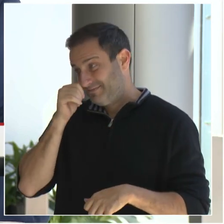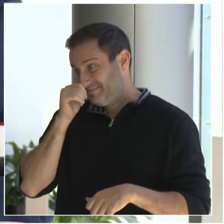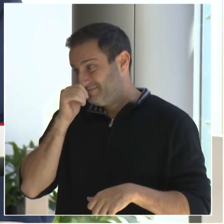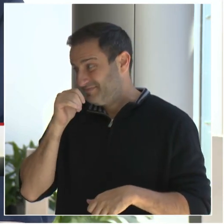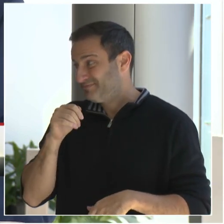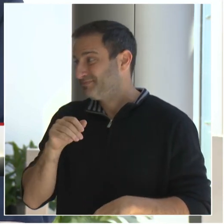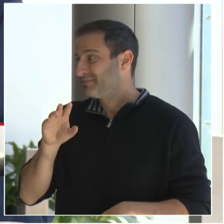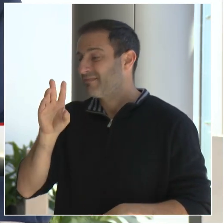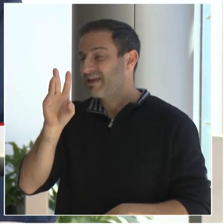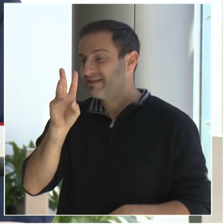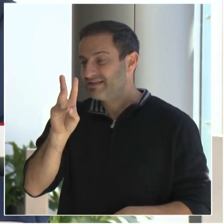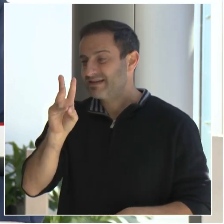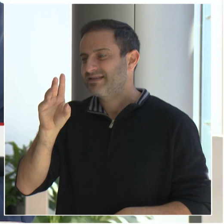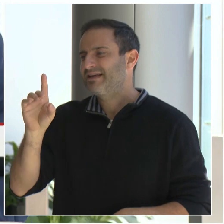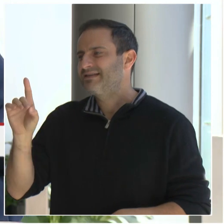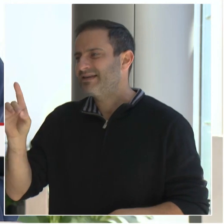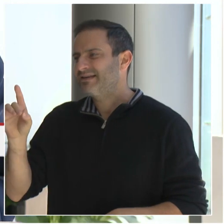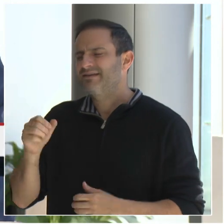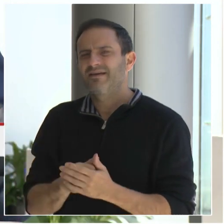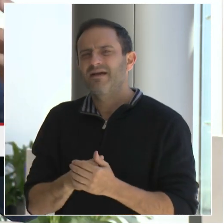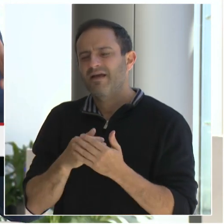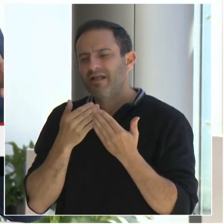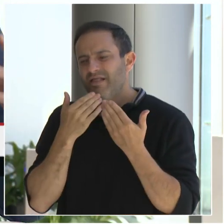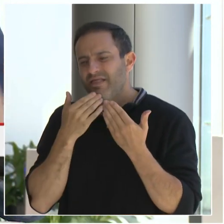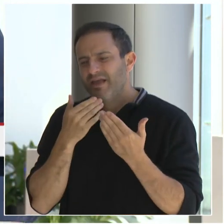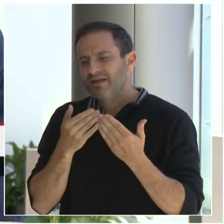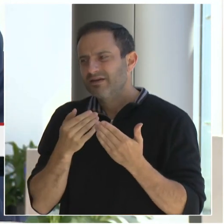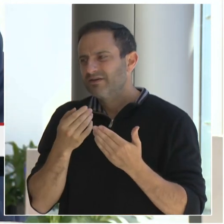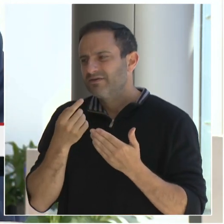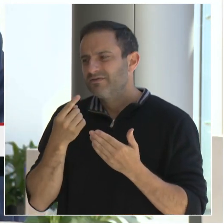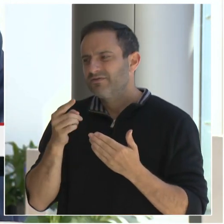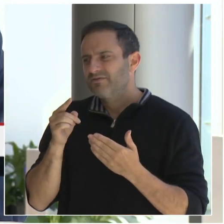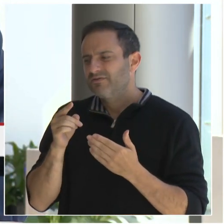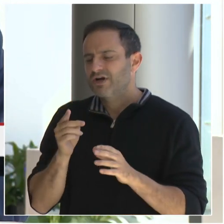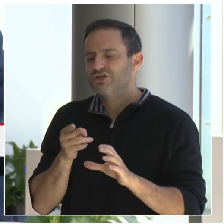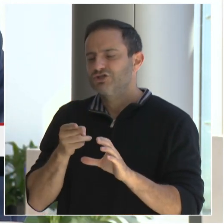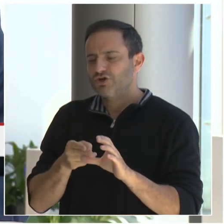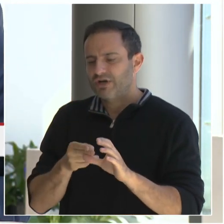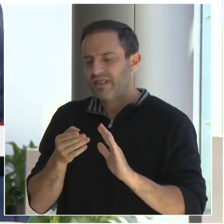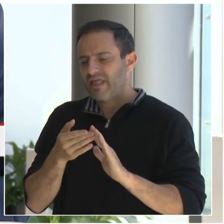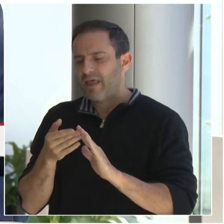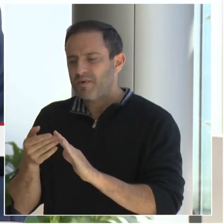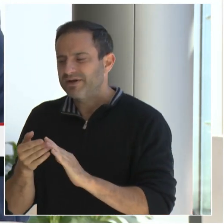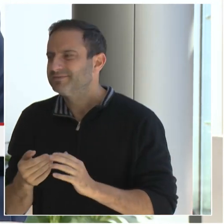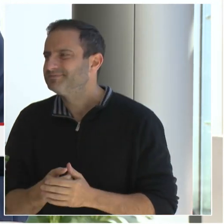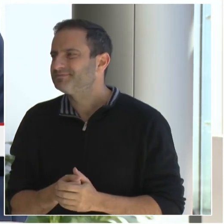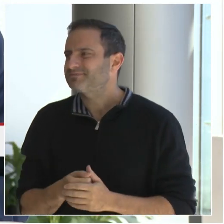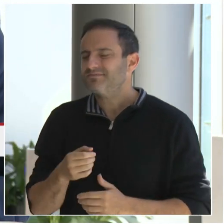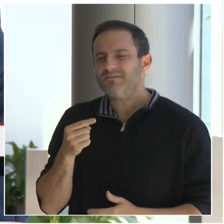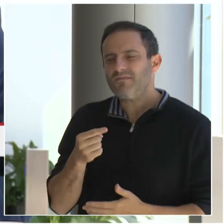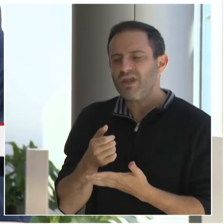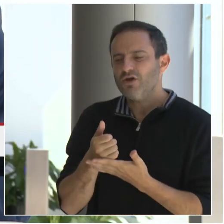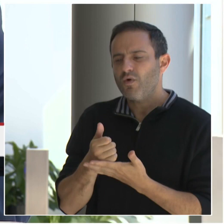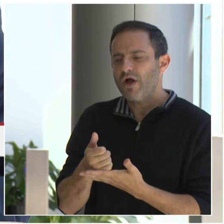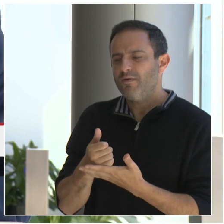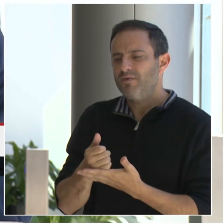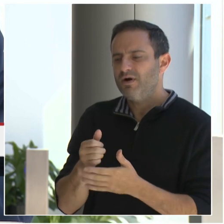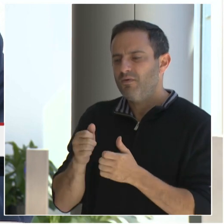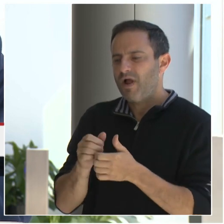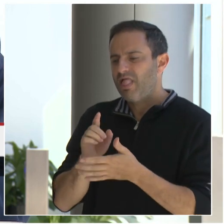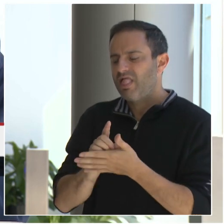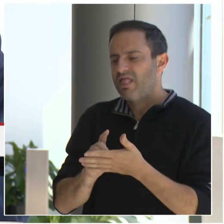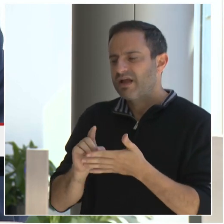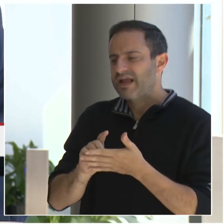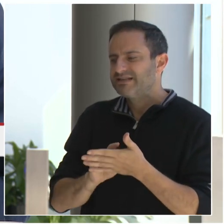6D specifically. Thank you for obviously being part of the neighborhood, but also your help with installation of